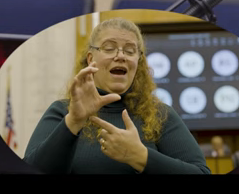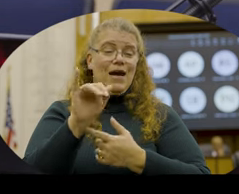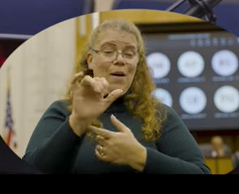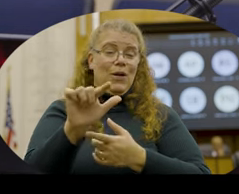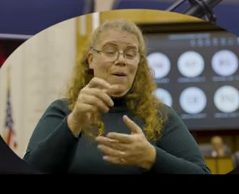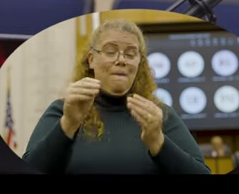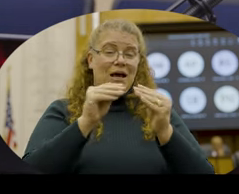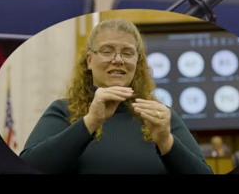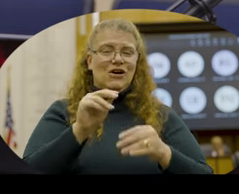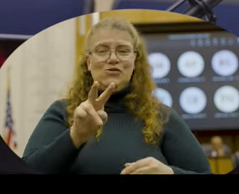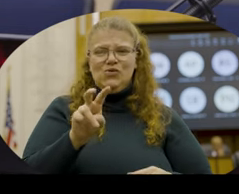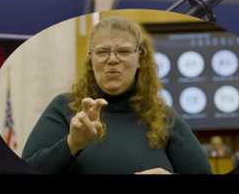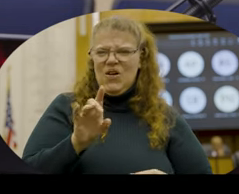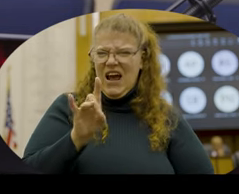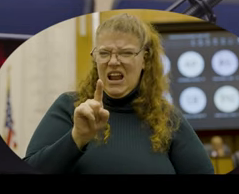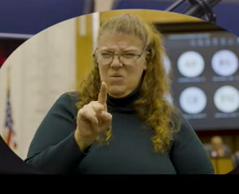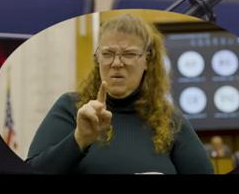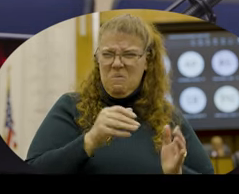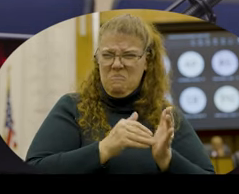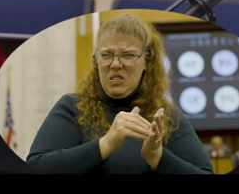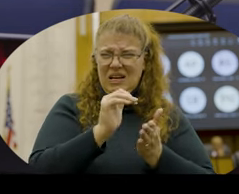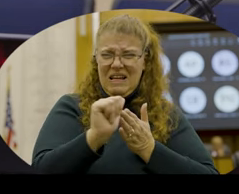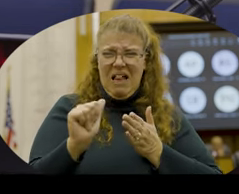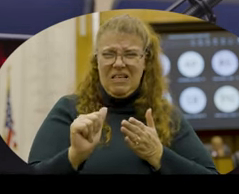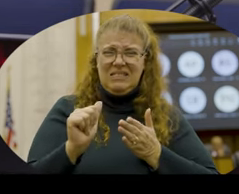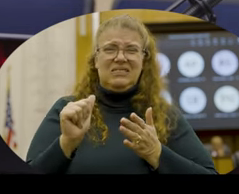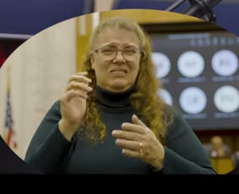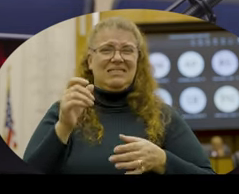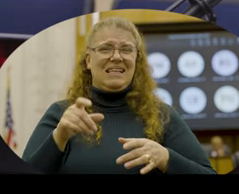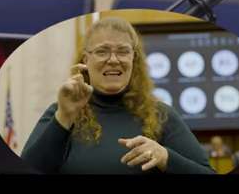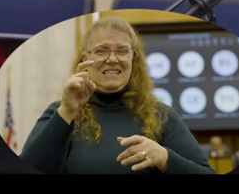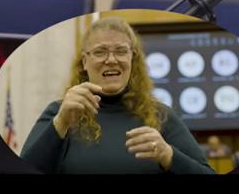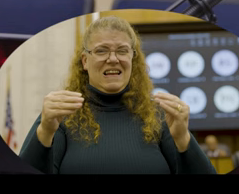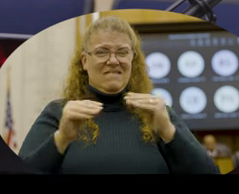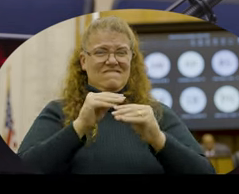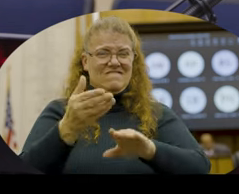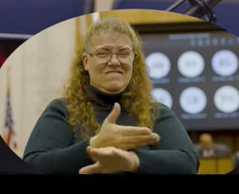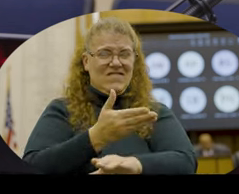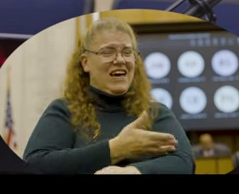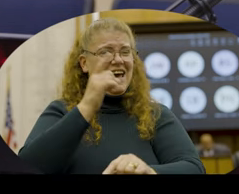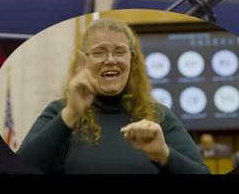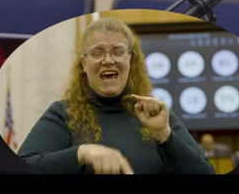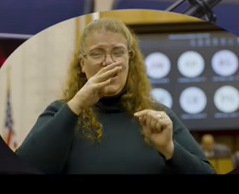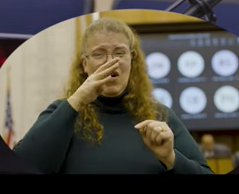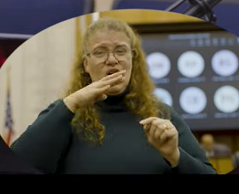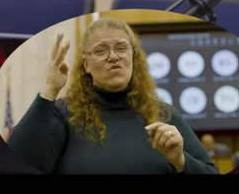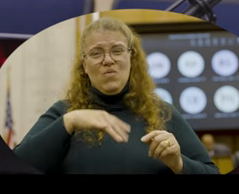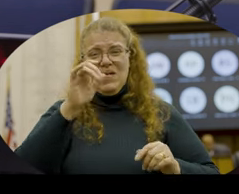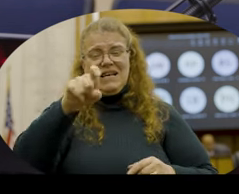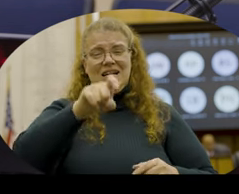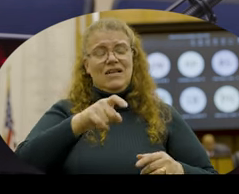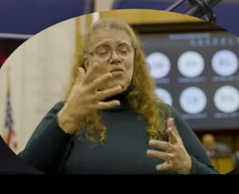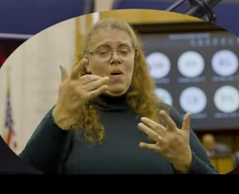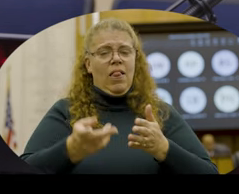parks and community centers improved. That is why our CIP includes